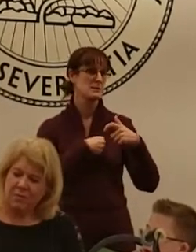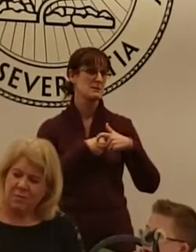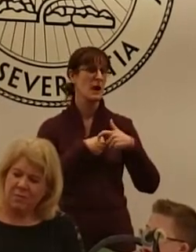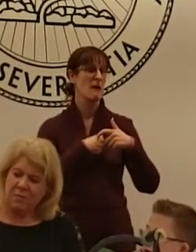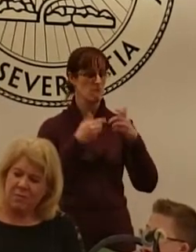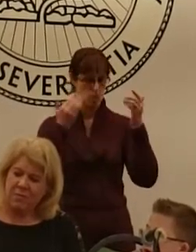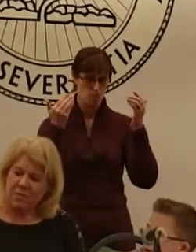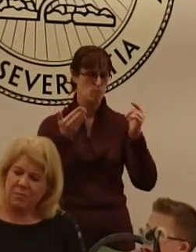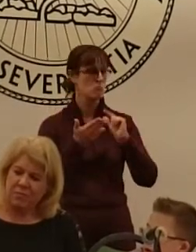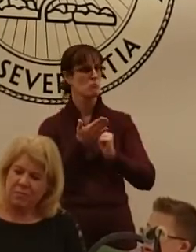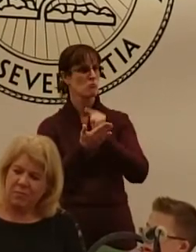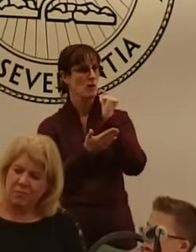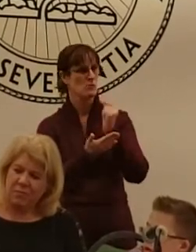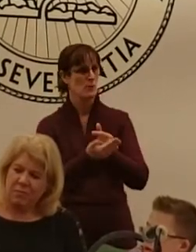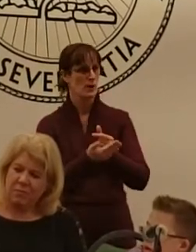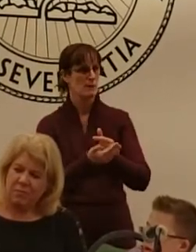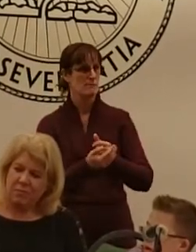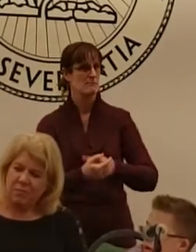graduating,